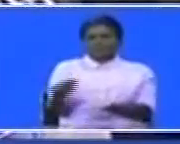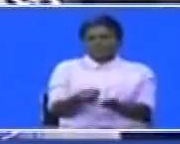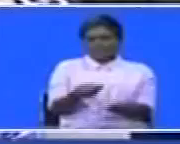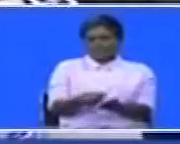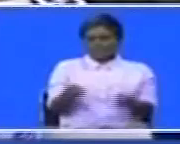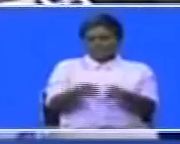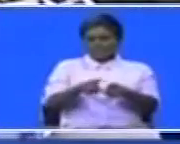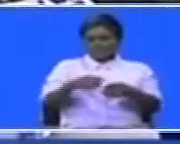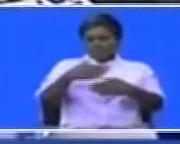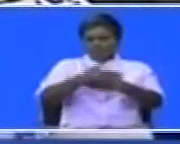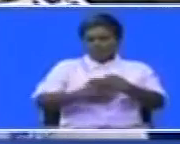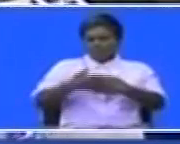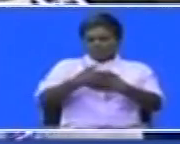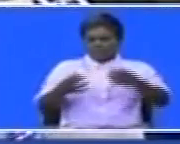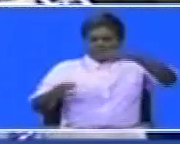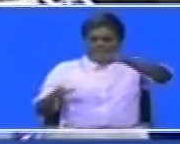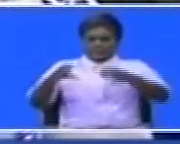computers and chemicals,